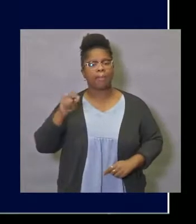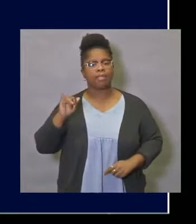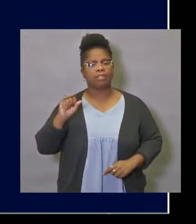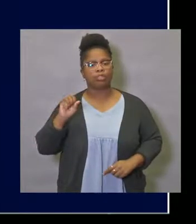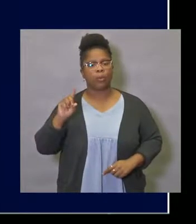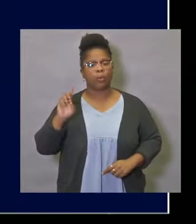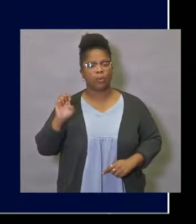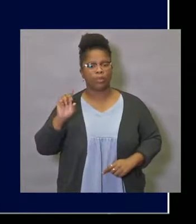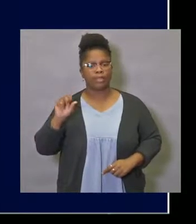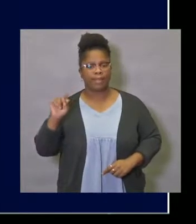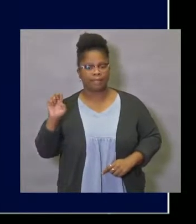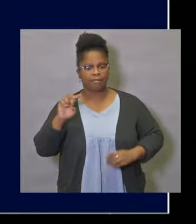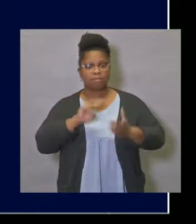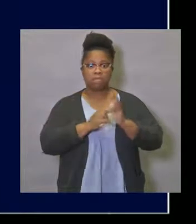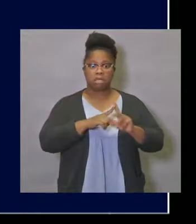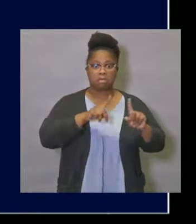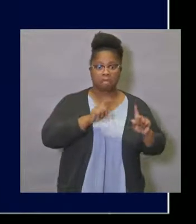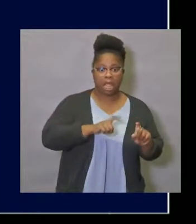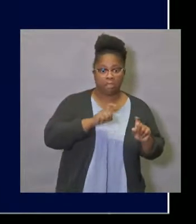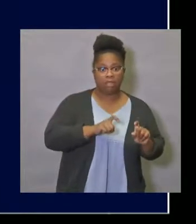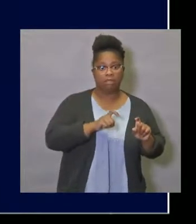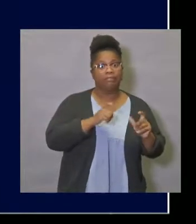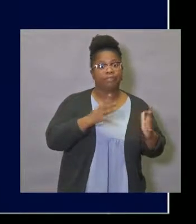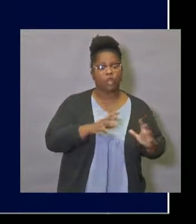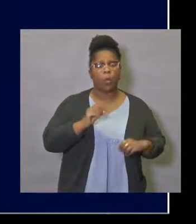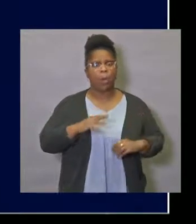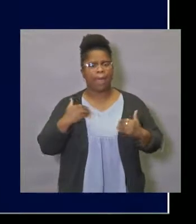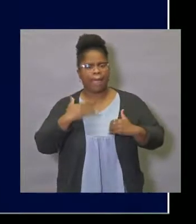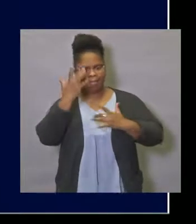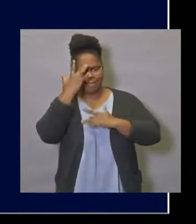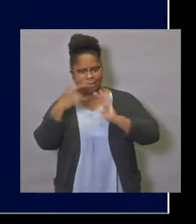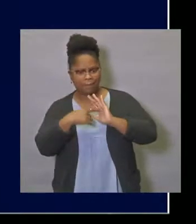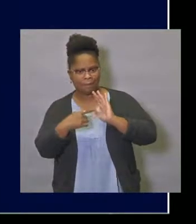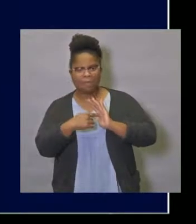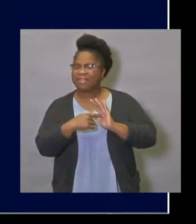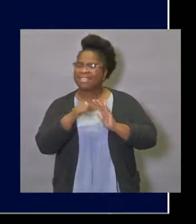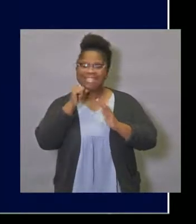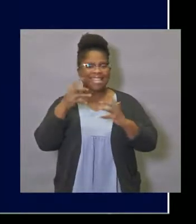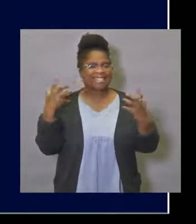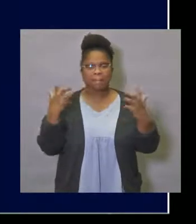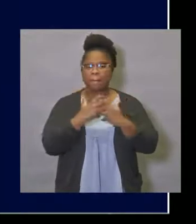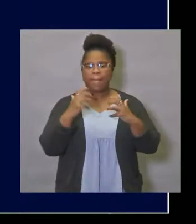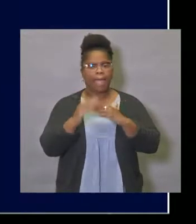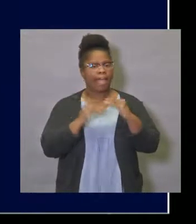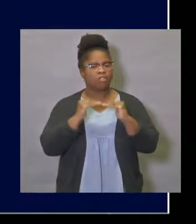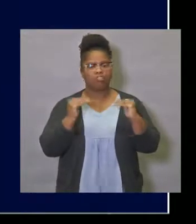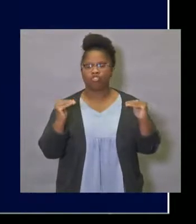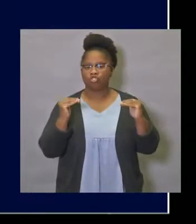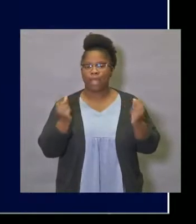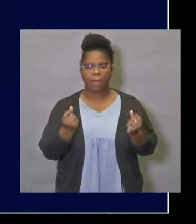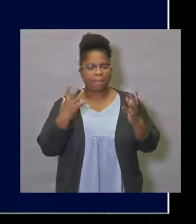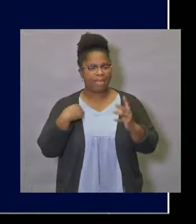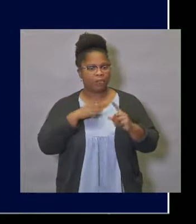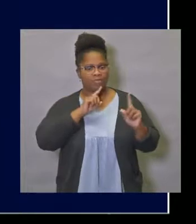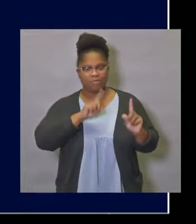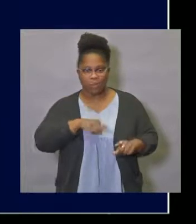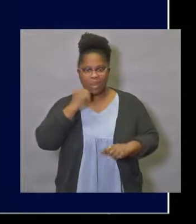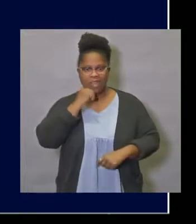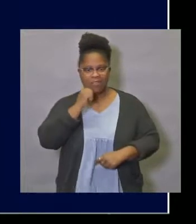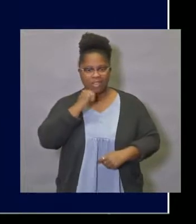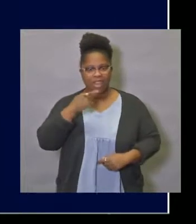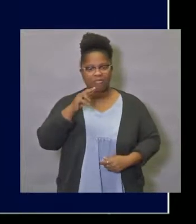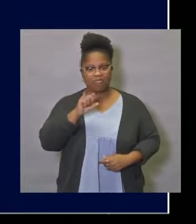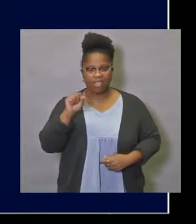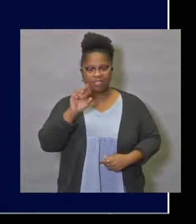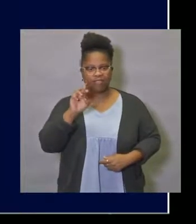having symptoms, it doesn't necessarily match the number of cases we report each day in our press release. The daily